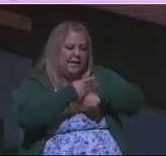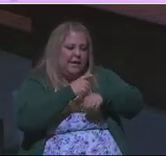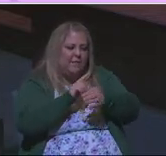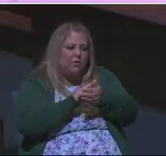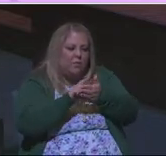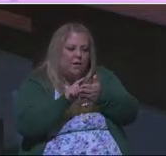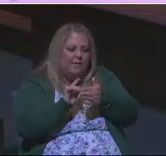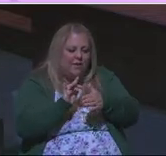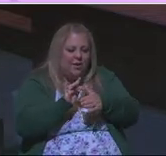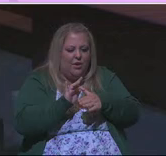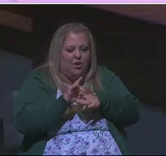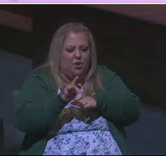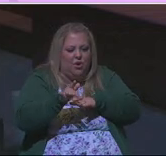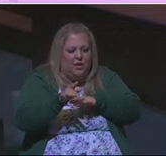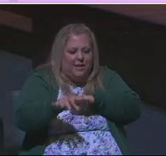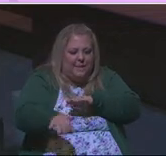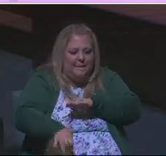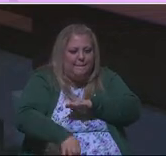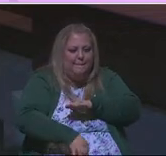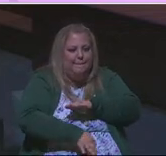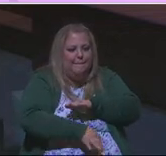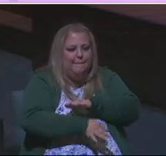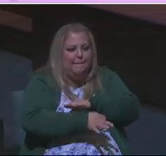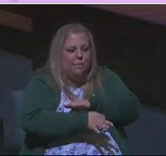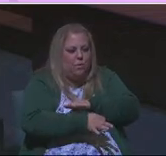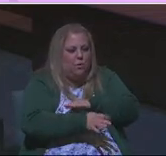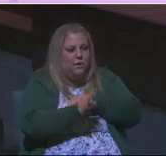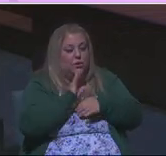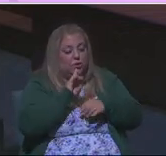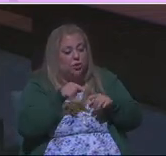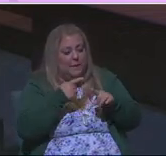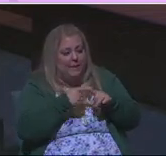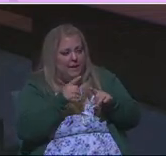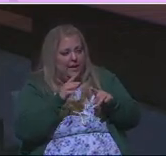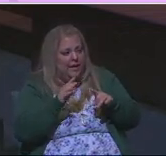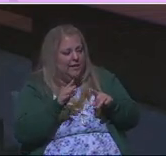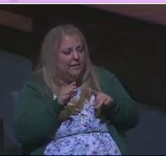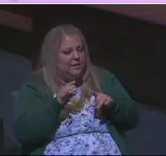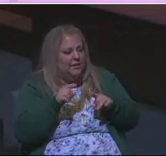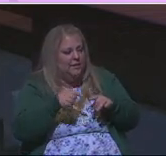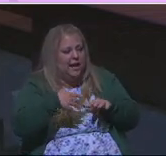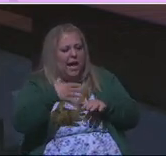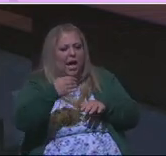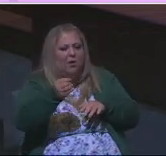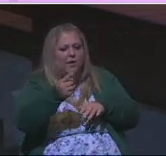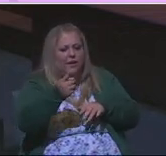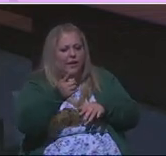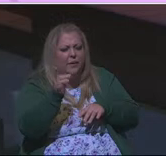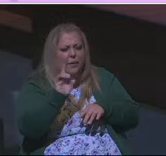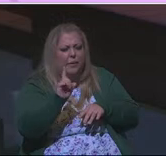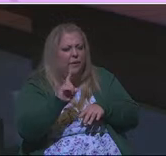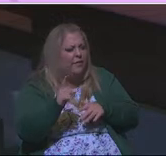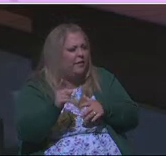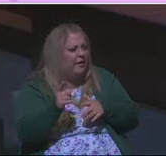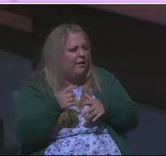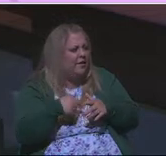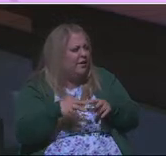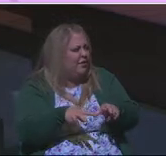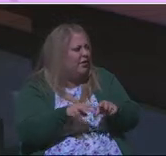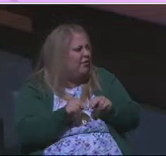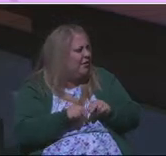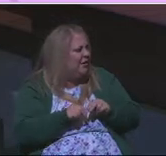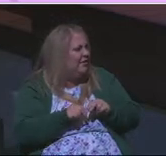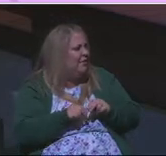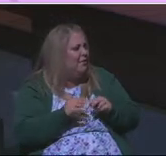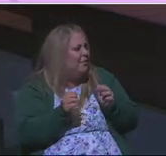morning. We talked about that in Sunday school this morning. I mean, in the out there, whatever, the gravesite. I mean, the worship